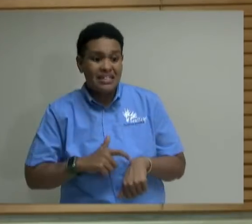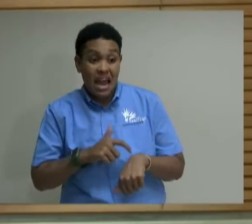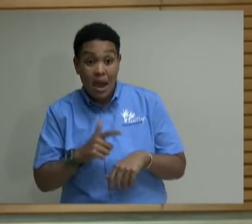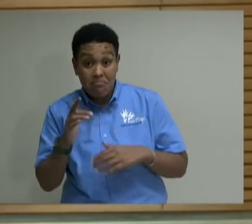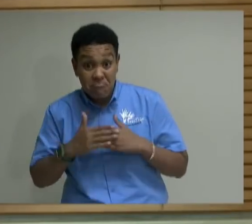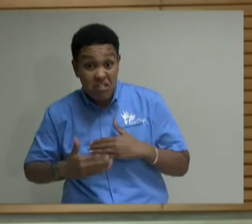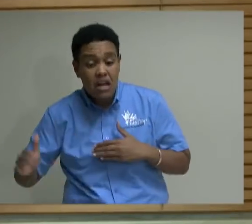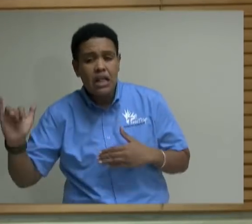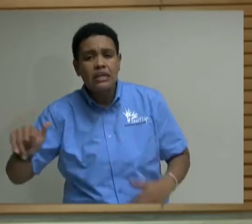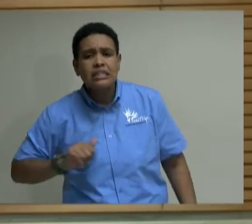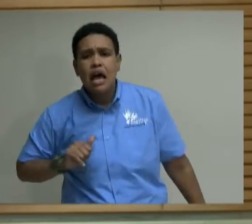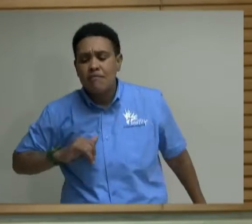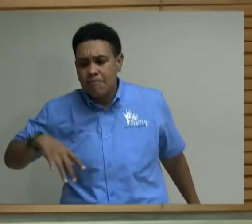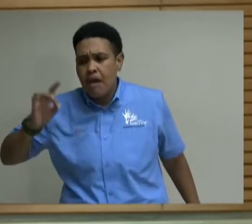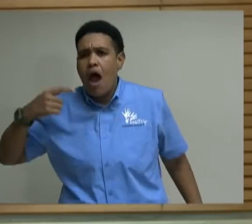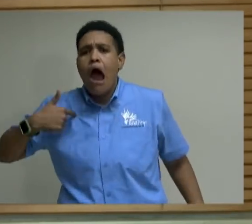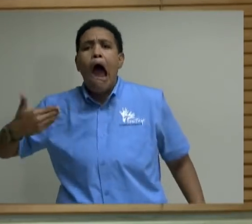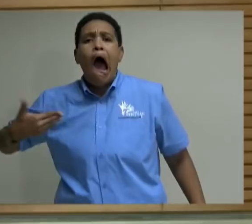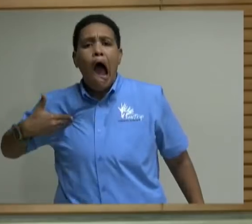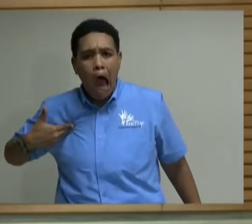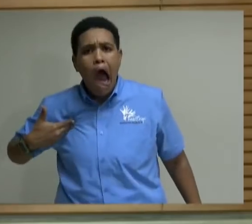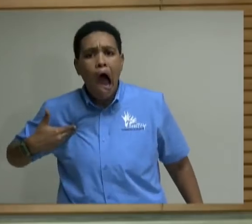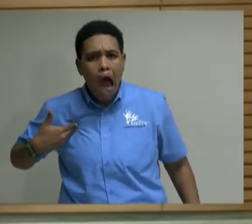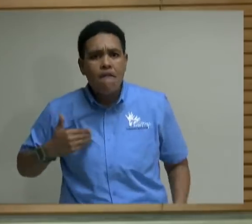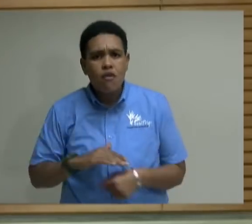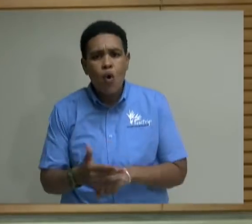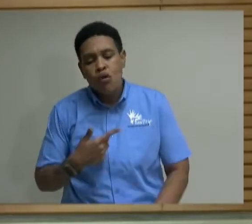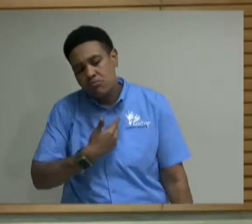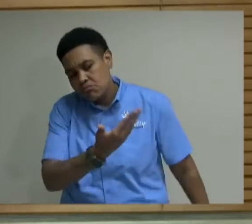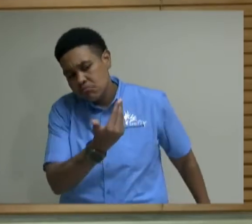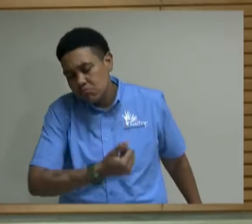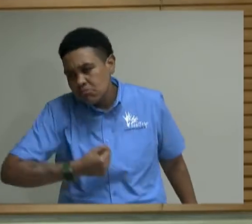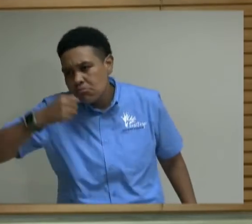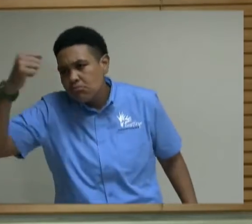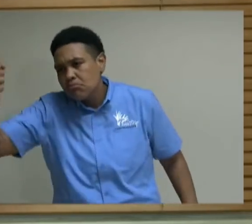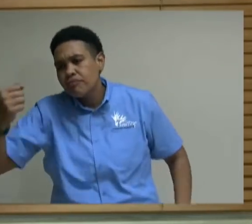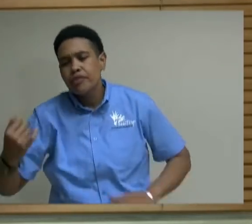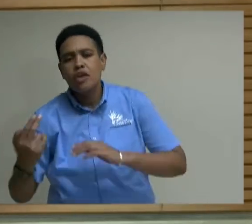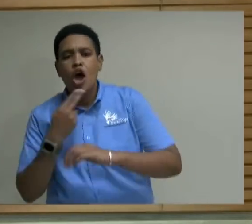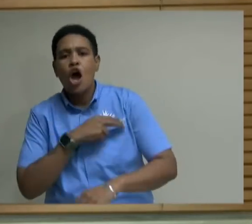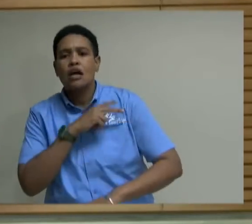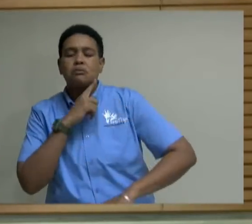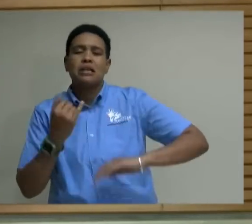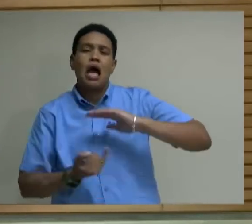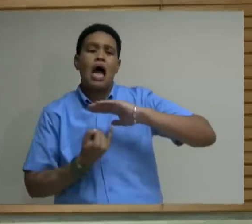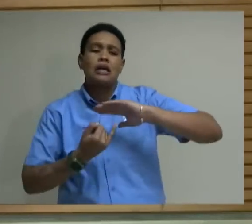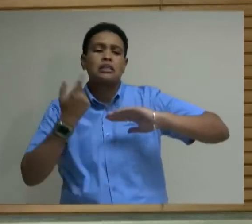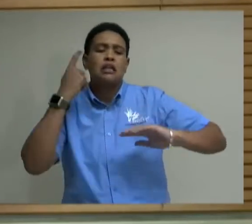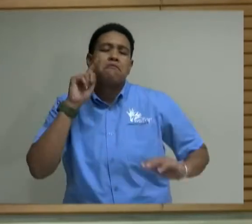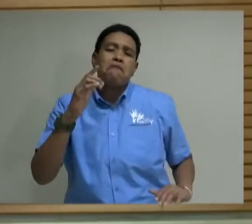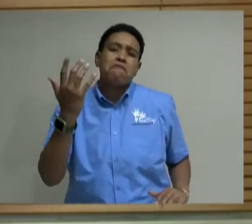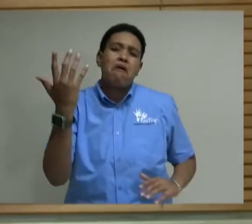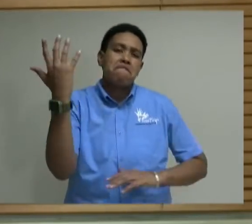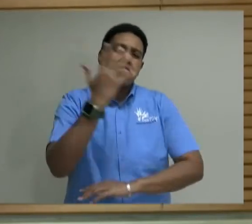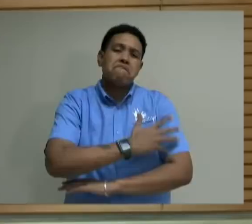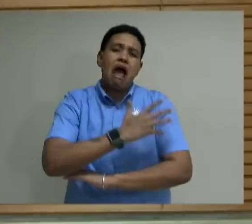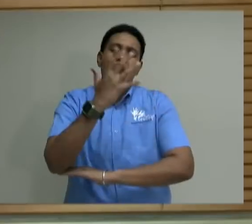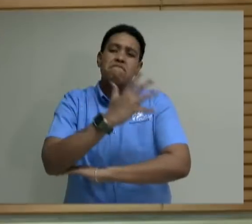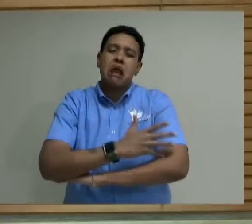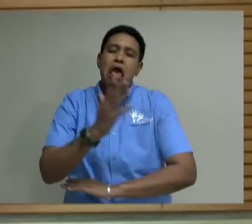that, I was picked up and I was brought to the hospital, isolated for just over 5